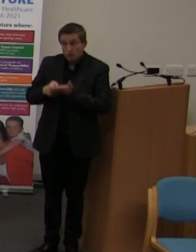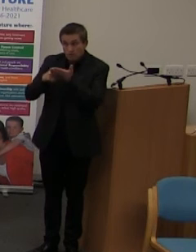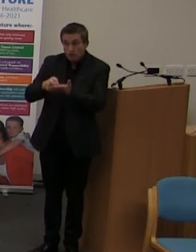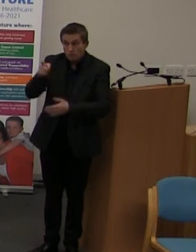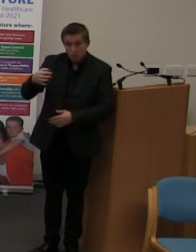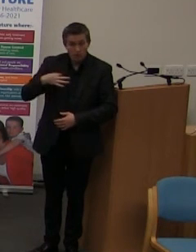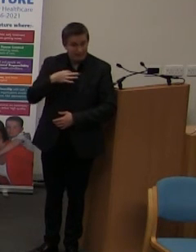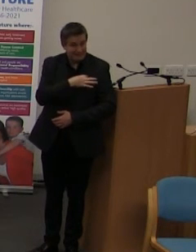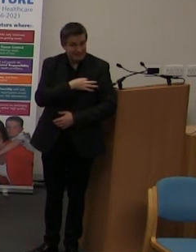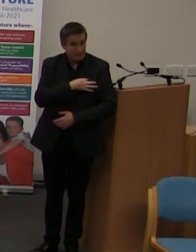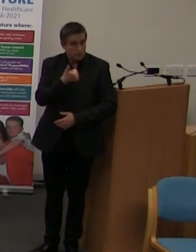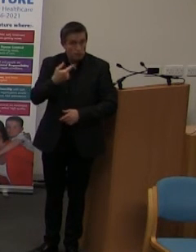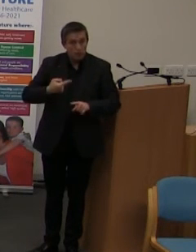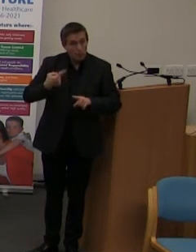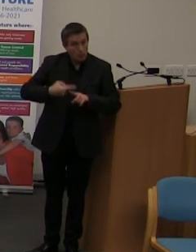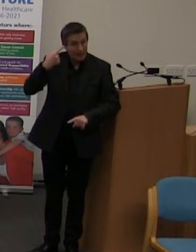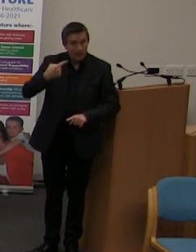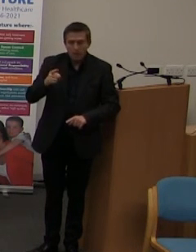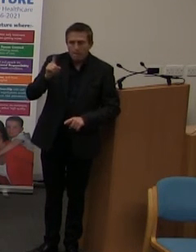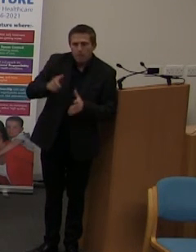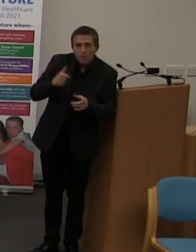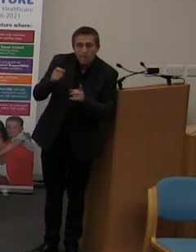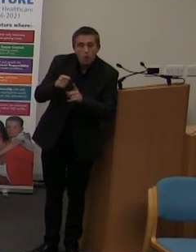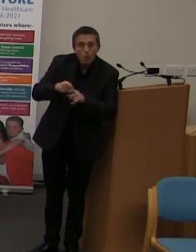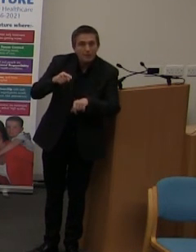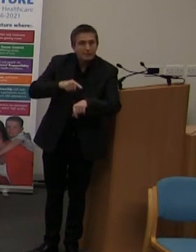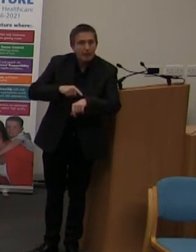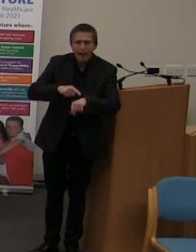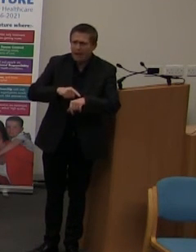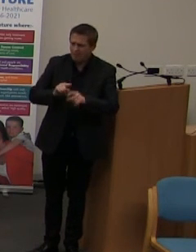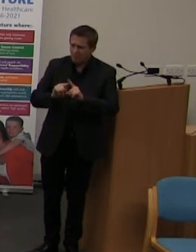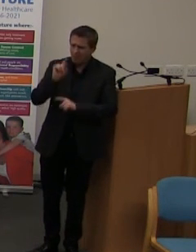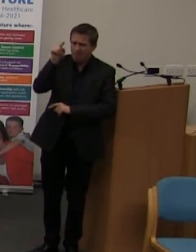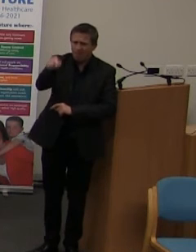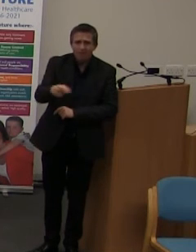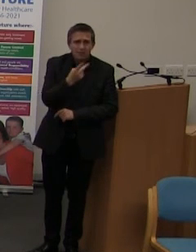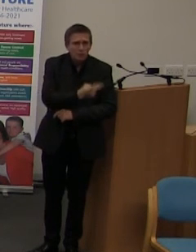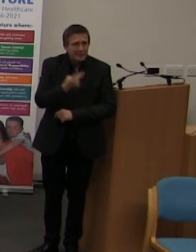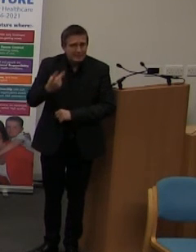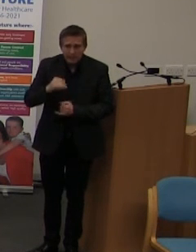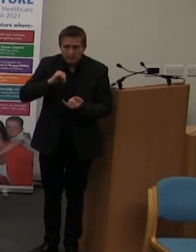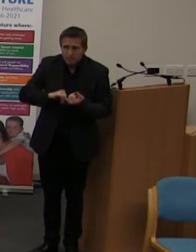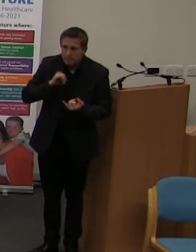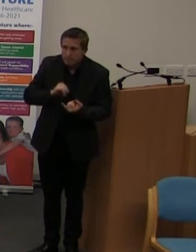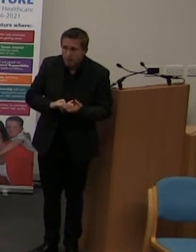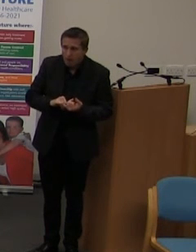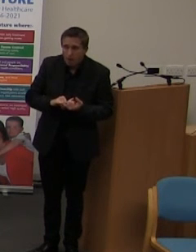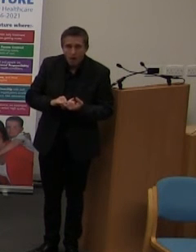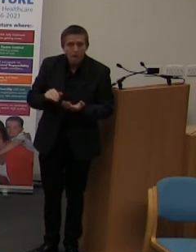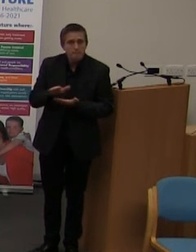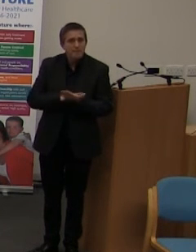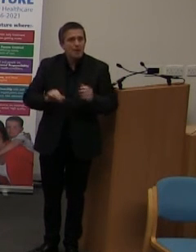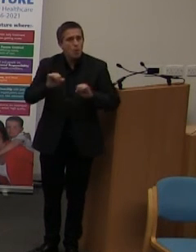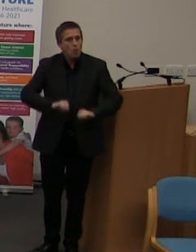was excellent. But the appointment time for the clinic is not until the 22nd of September, which is a waiting time